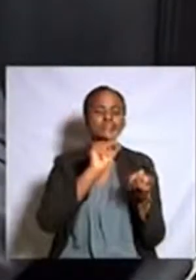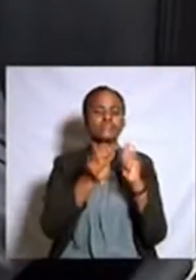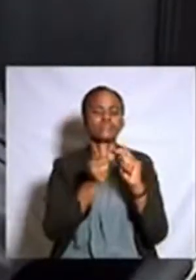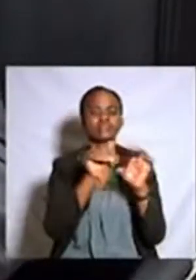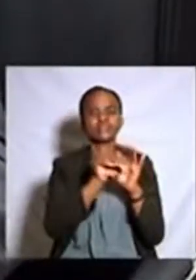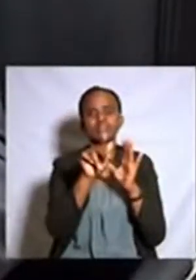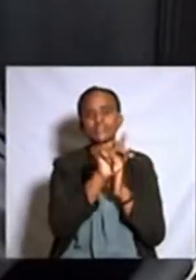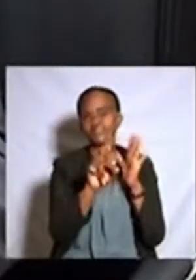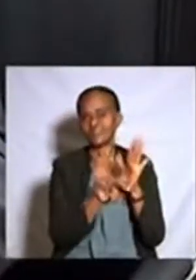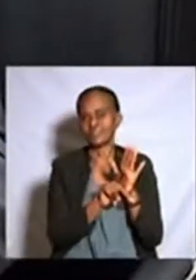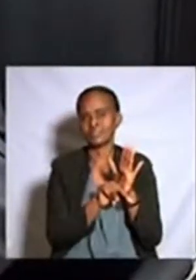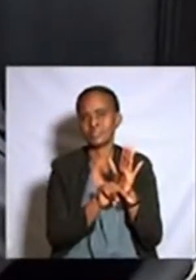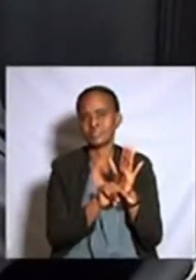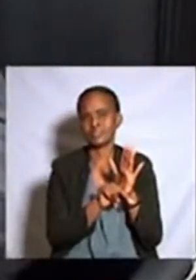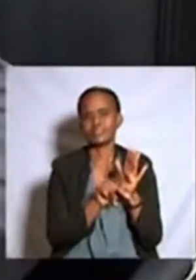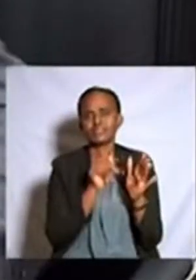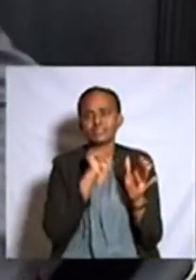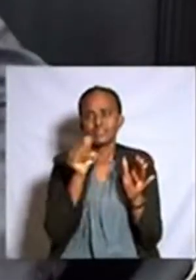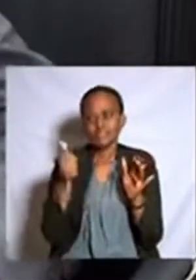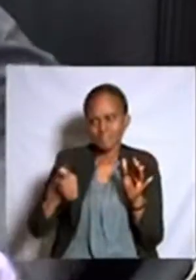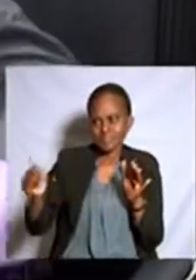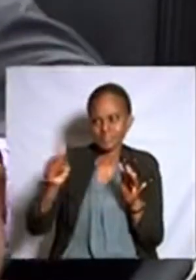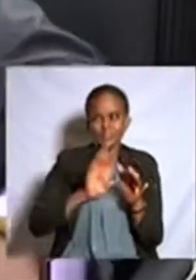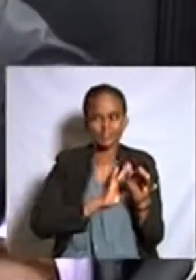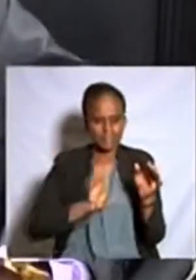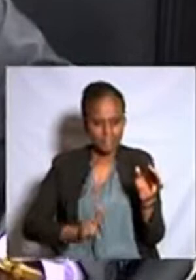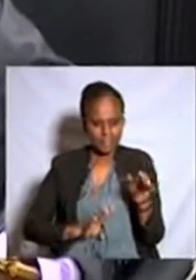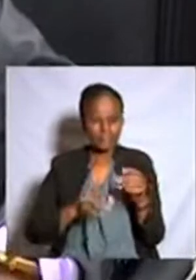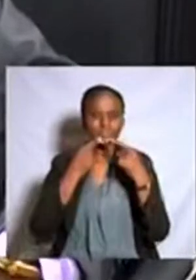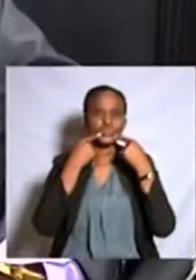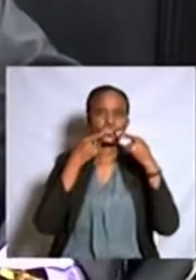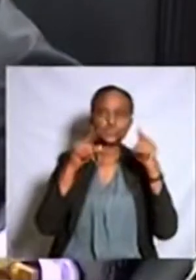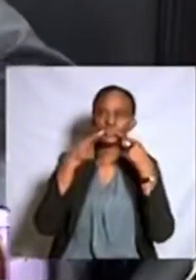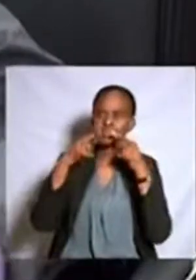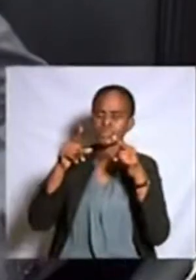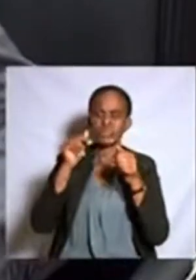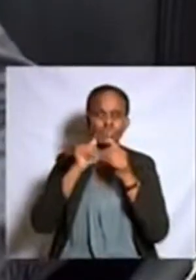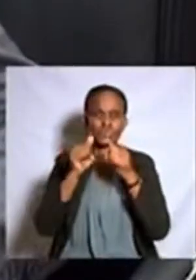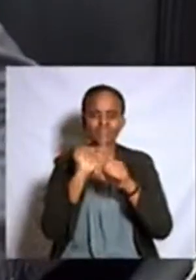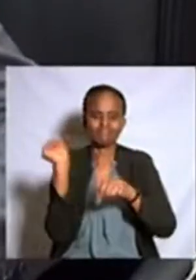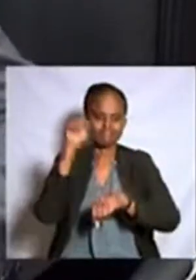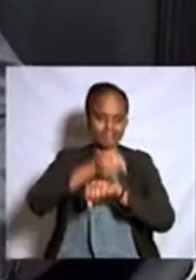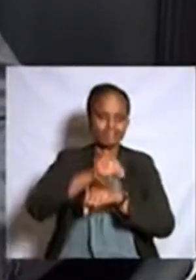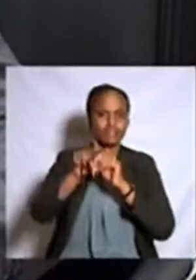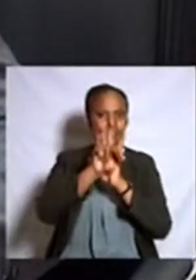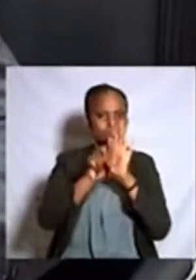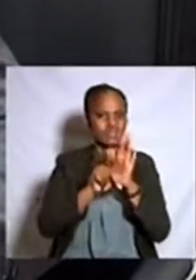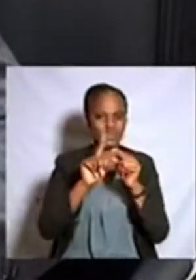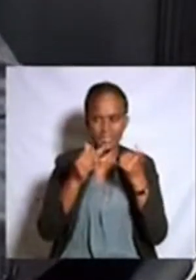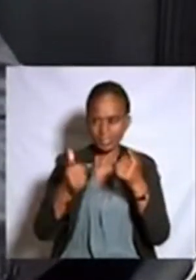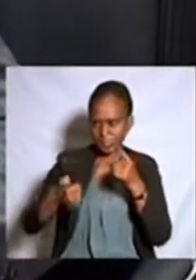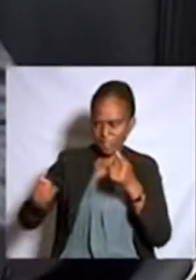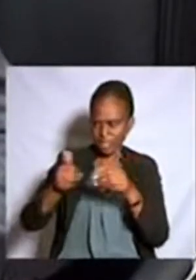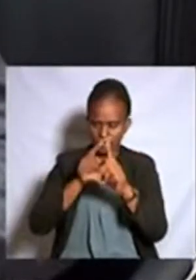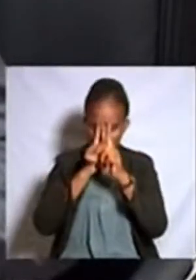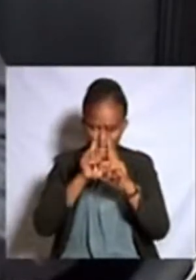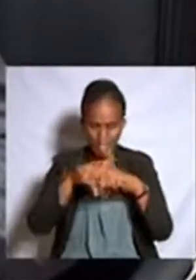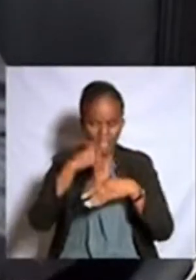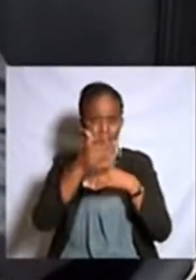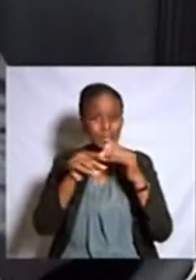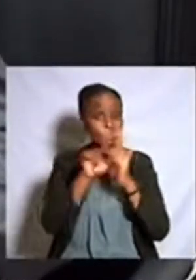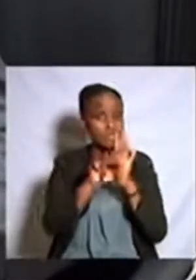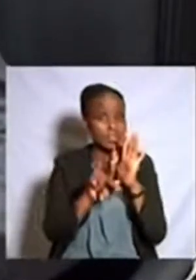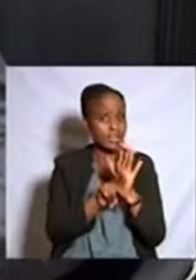policy, rather than them making a pronouncement that overrides the policy. Otherwise, they begin to make decisions outside the